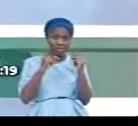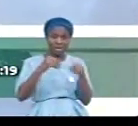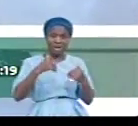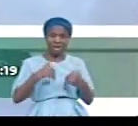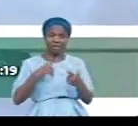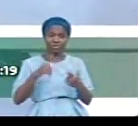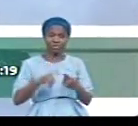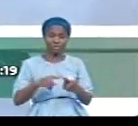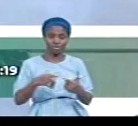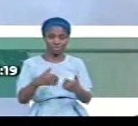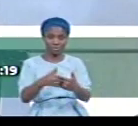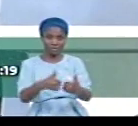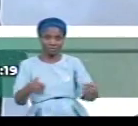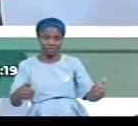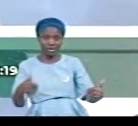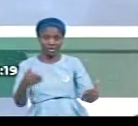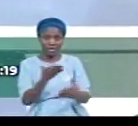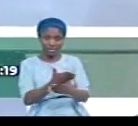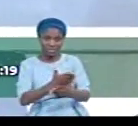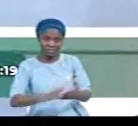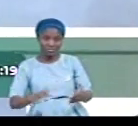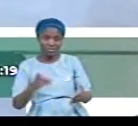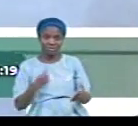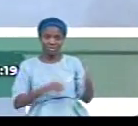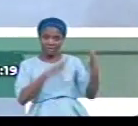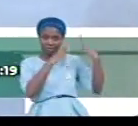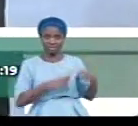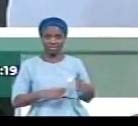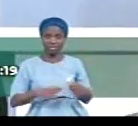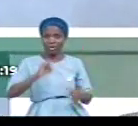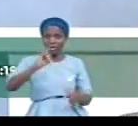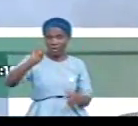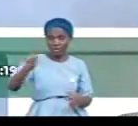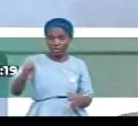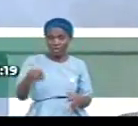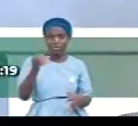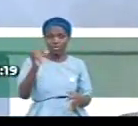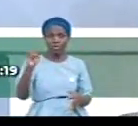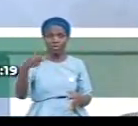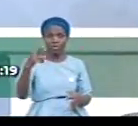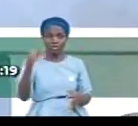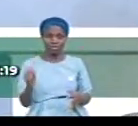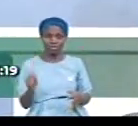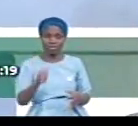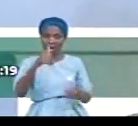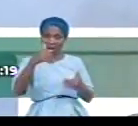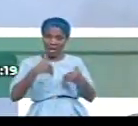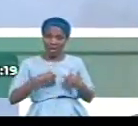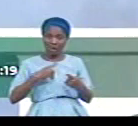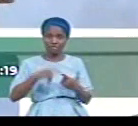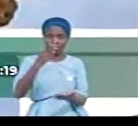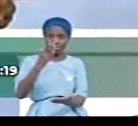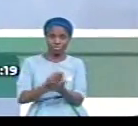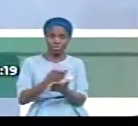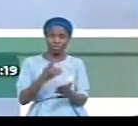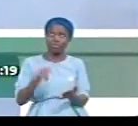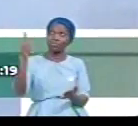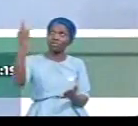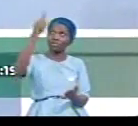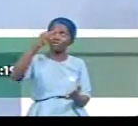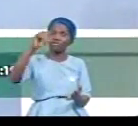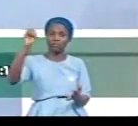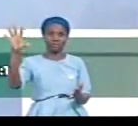to stop the sun. Don't ever say, because I'm not Moses, I don't need